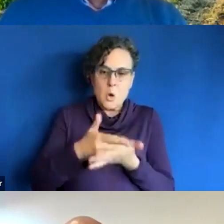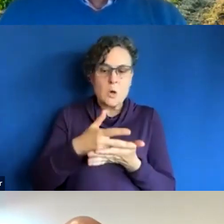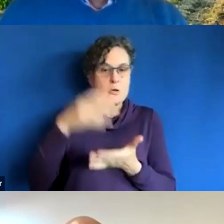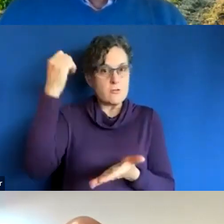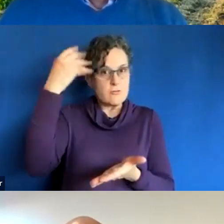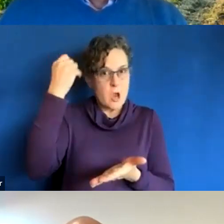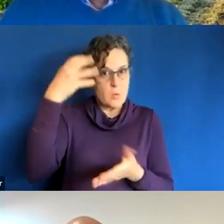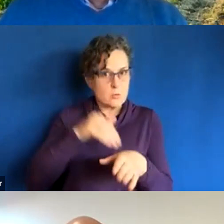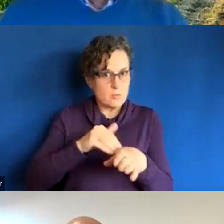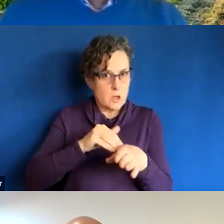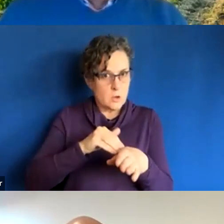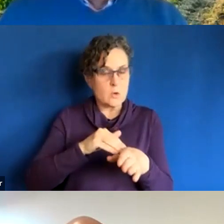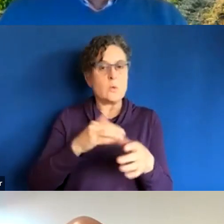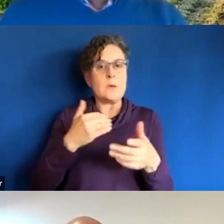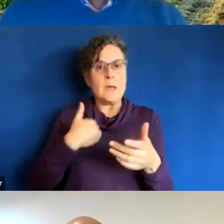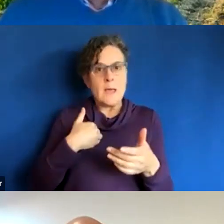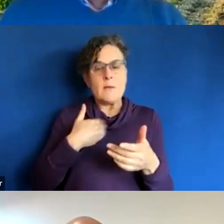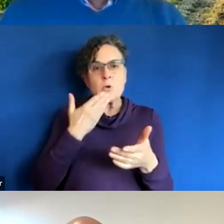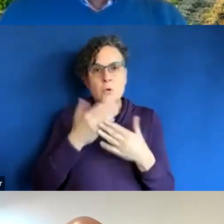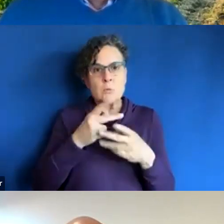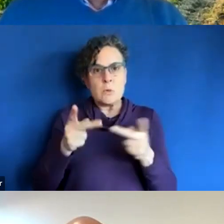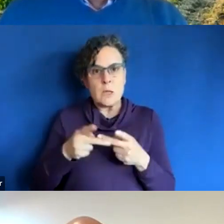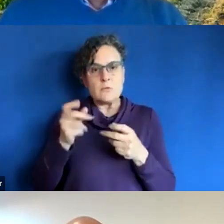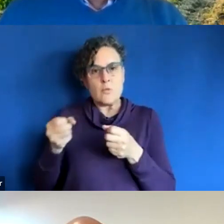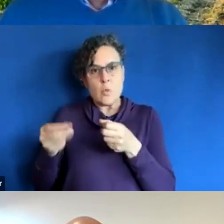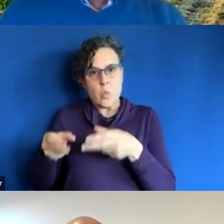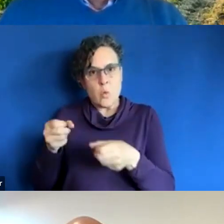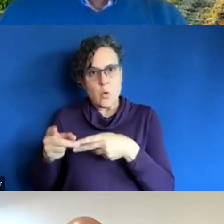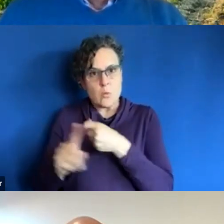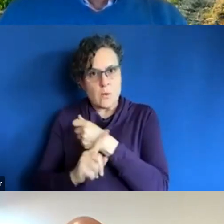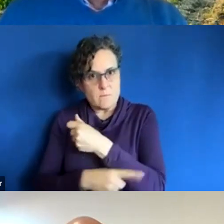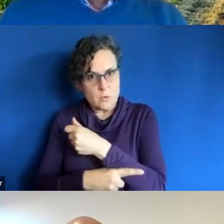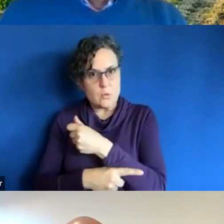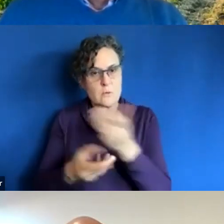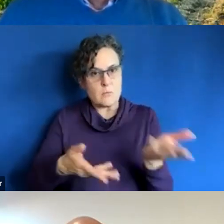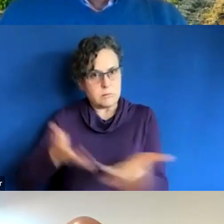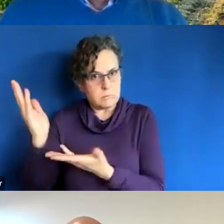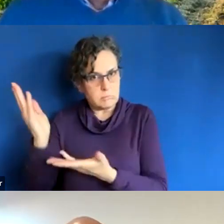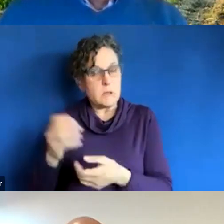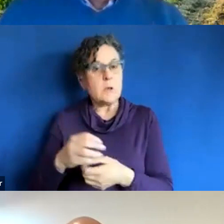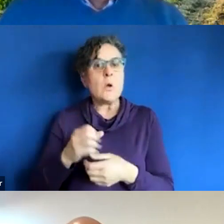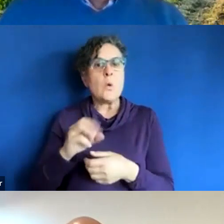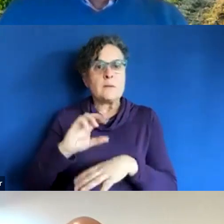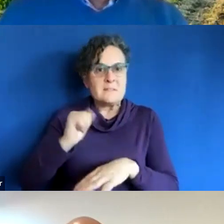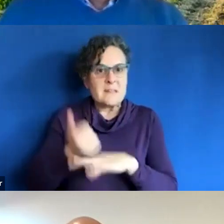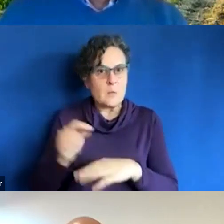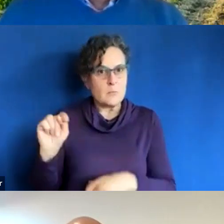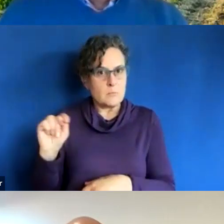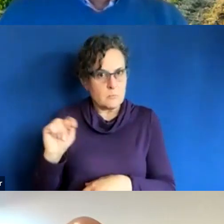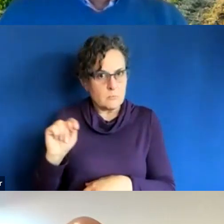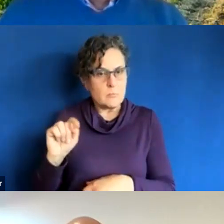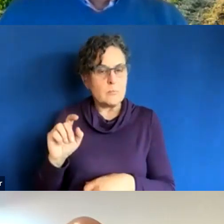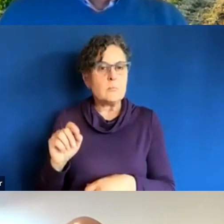to easy refuse removal, working on the porta-johns. If you need to